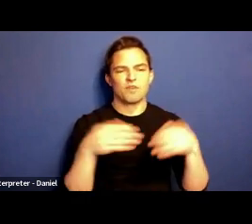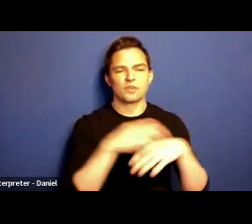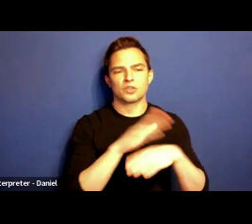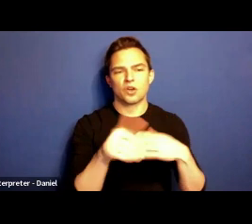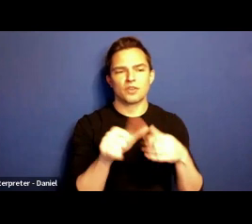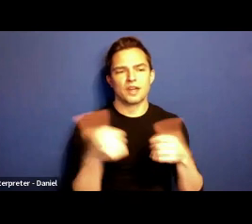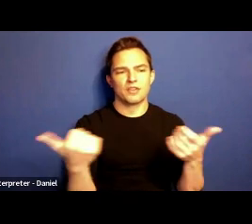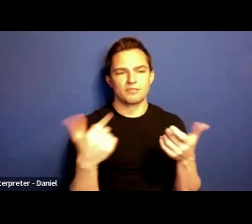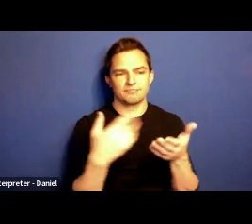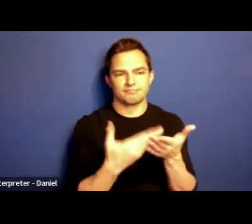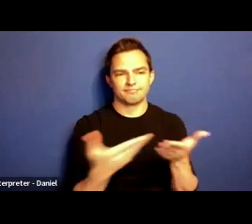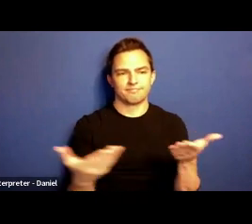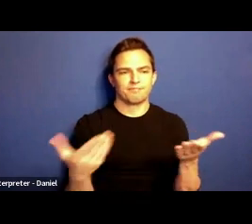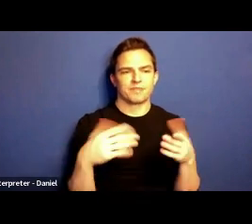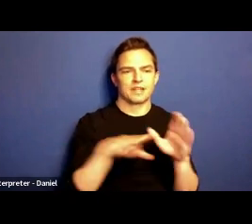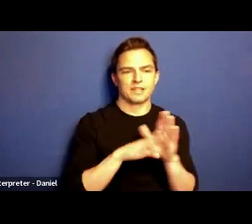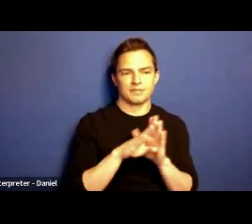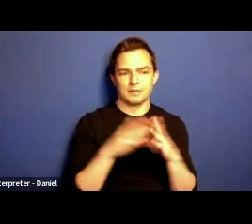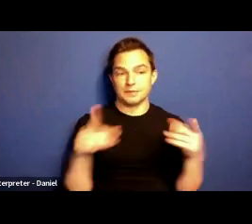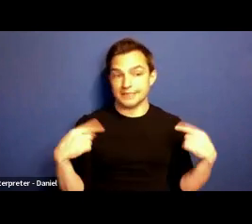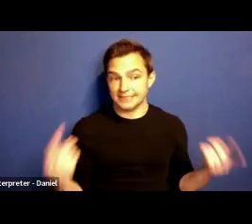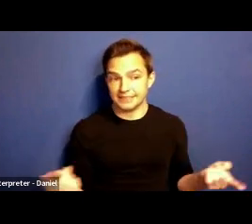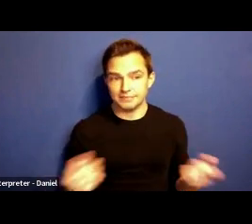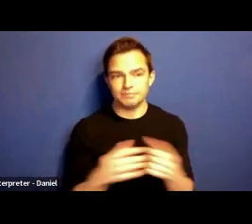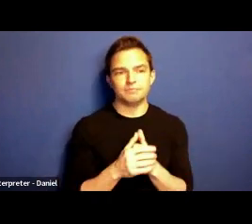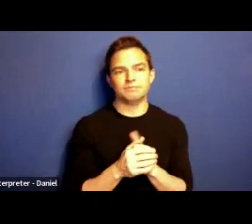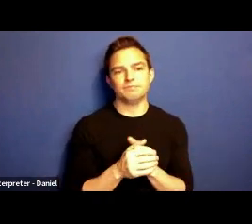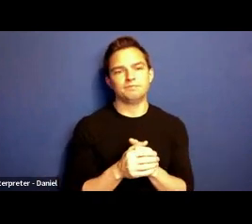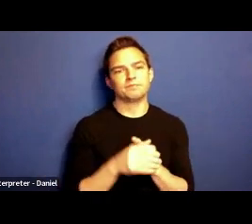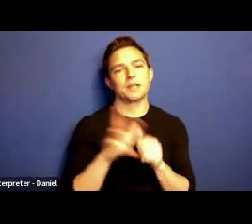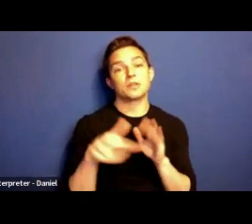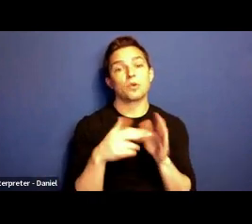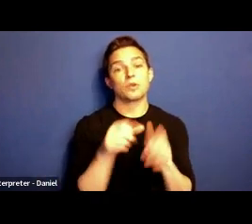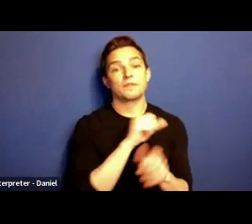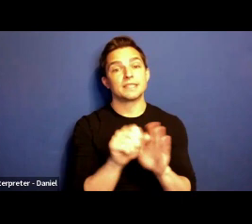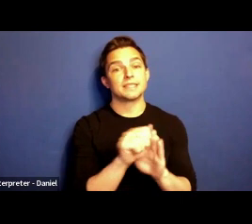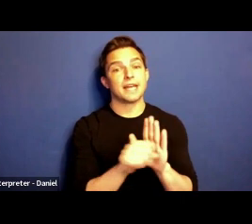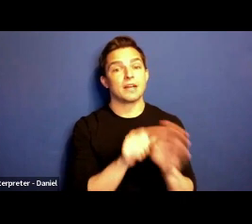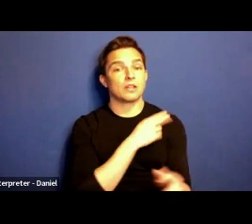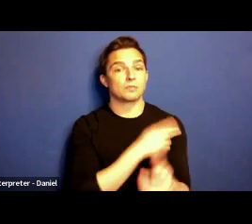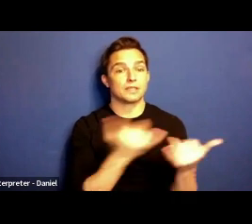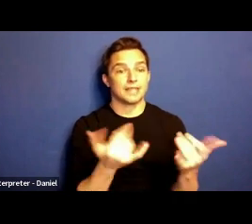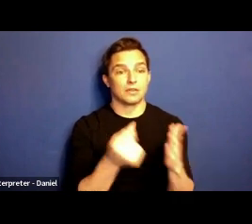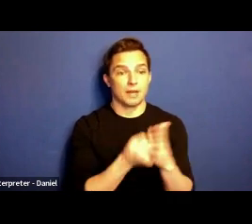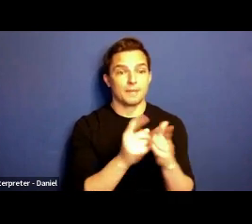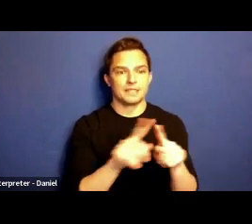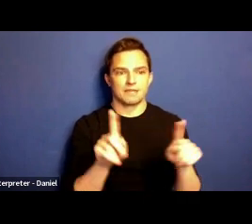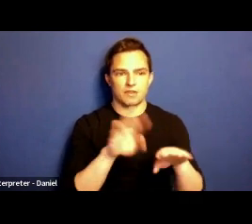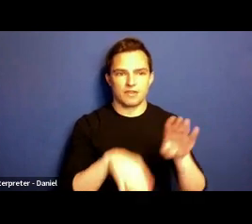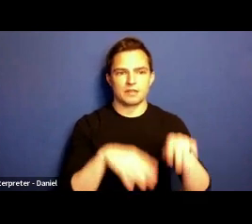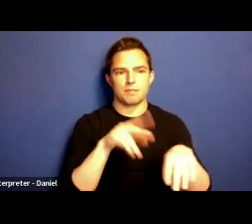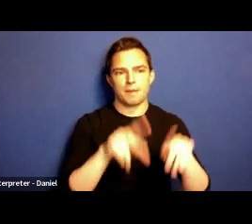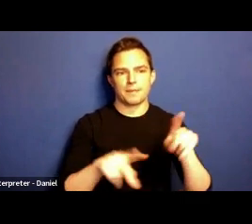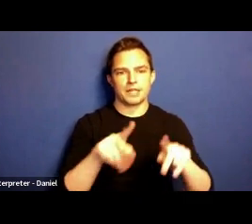and come a long line since then. And also, the role of state hospitals today is very different from the population that